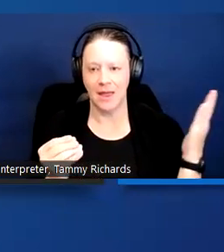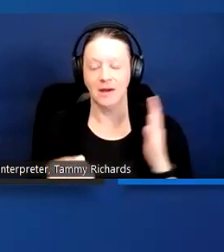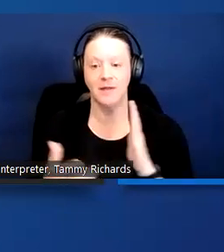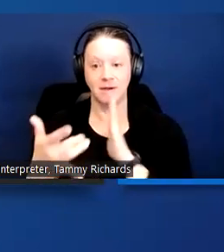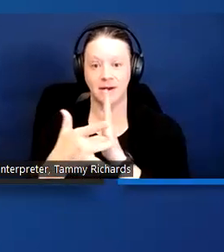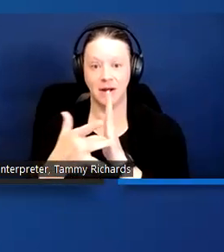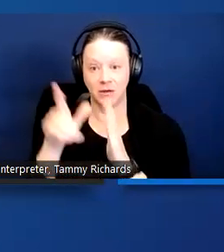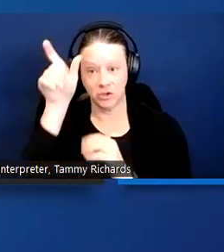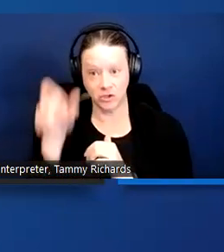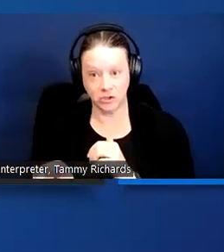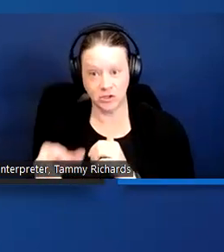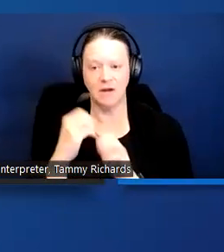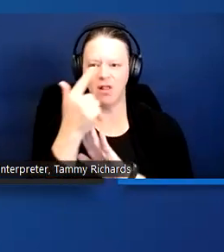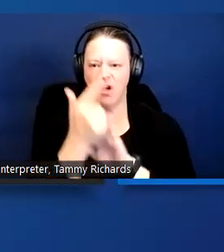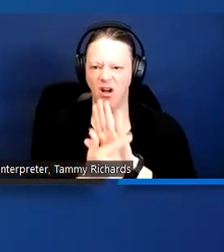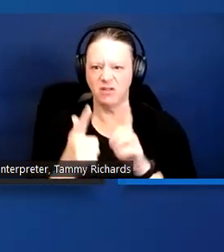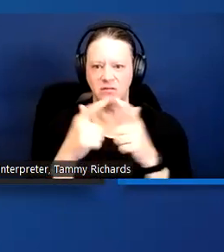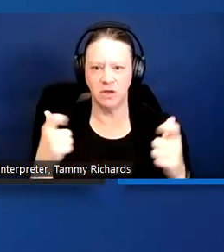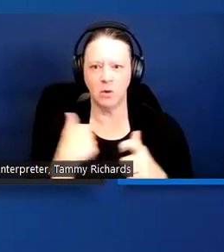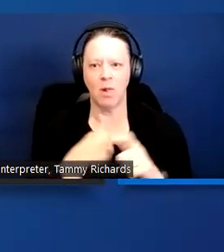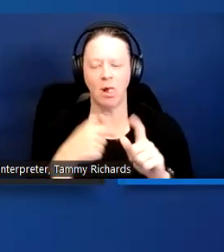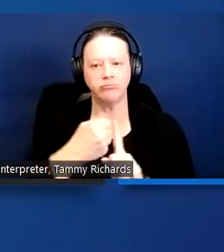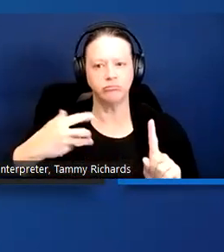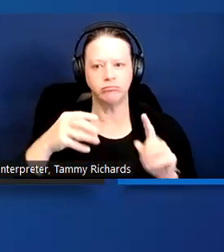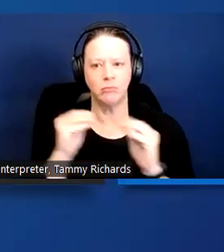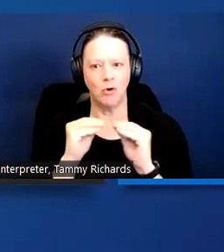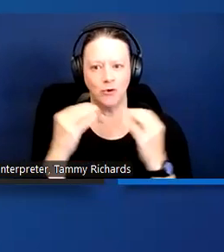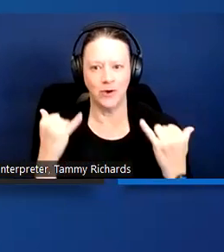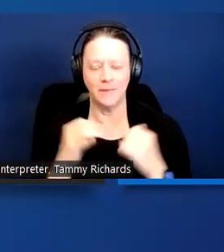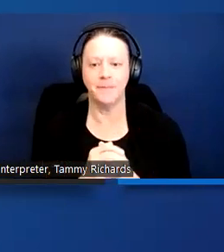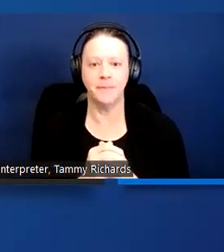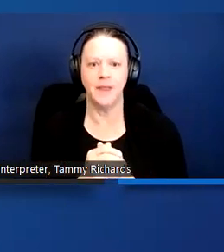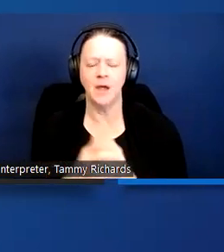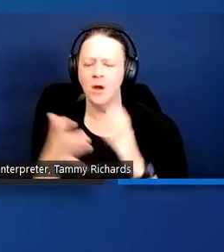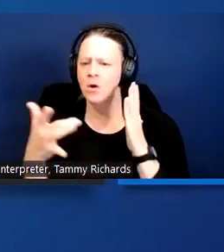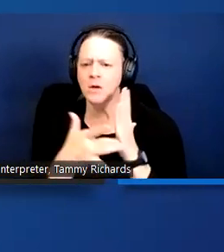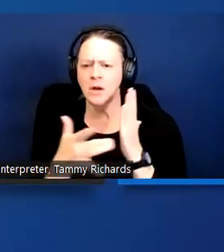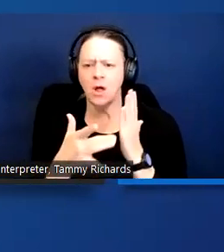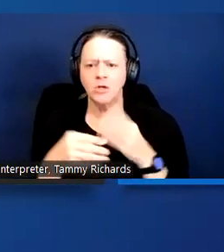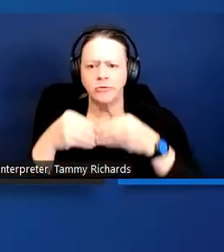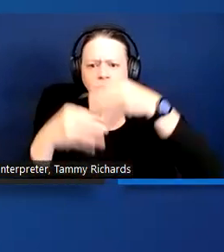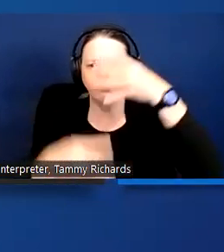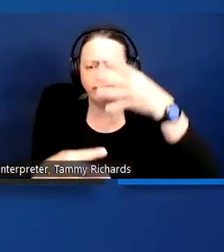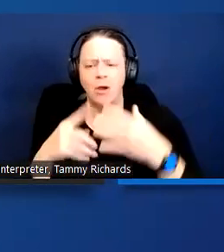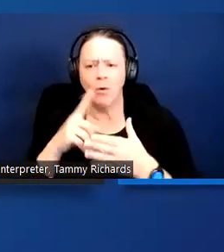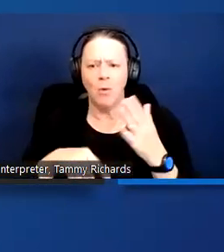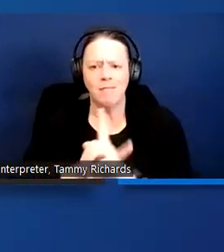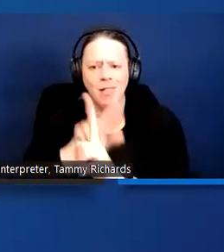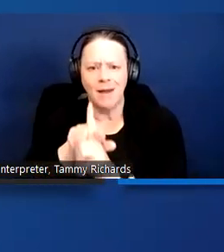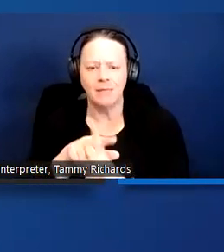technologies and laws and such we'll be talking about today. Now, what technologies do these all apply to? I've already mentioned